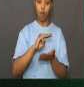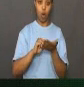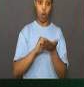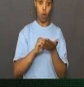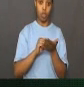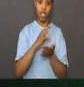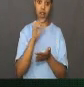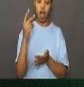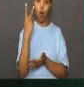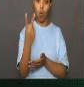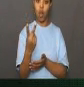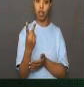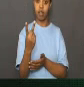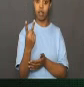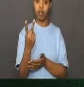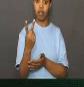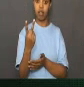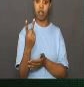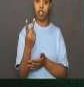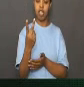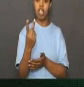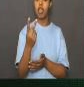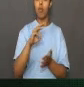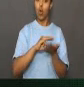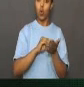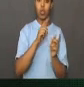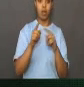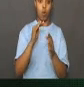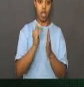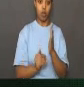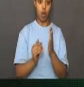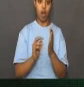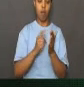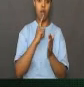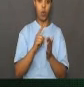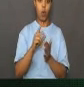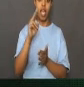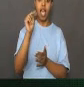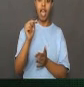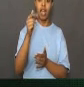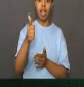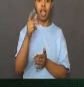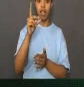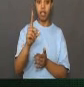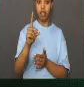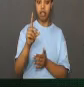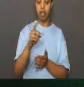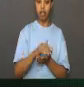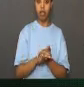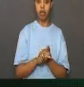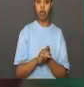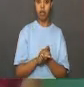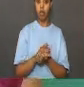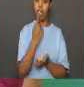and 2 molecules of reduced NAD per molecule of